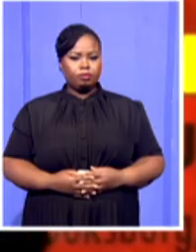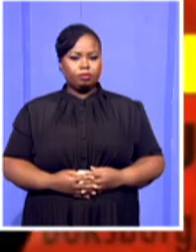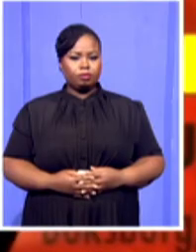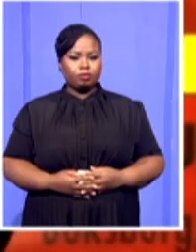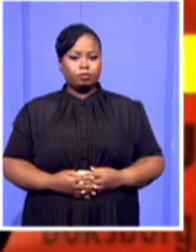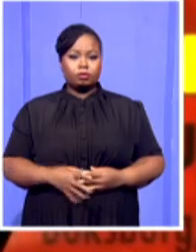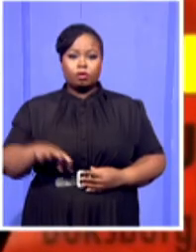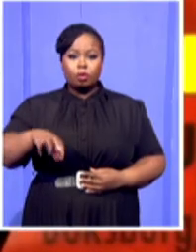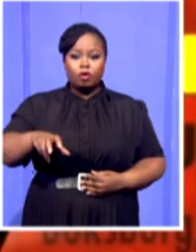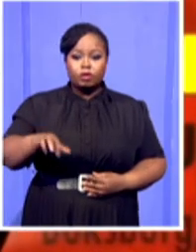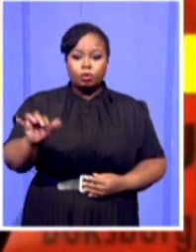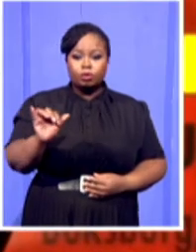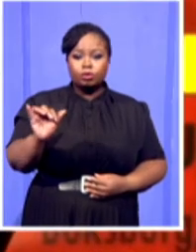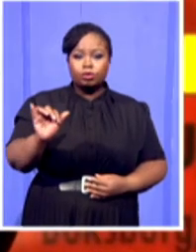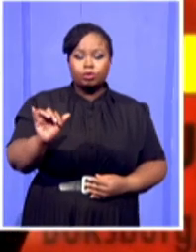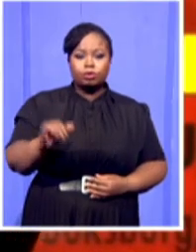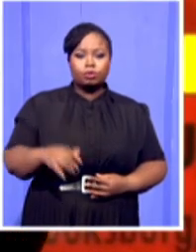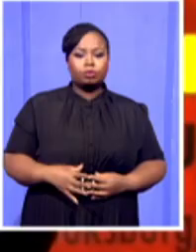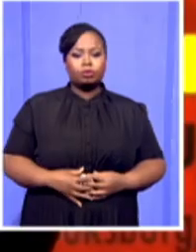Which province is this?